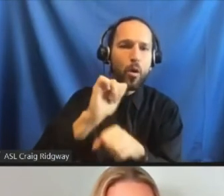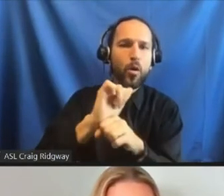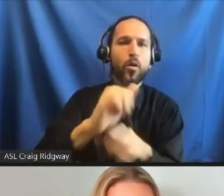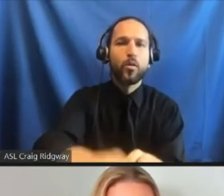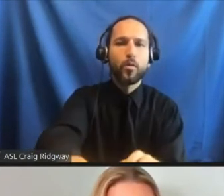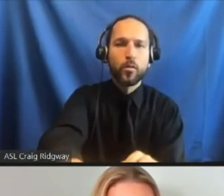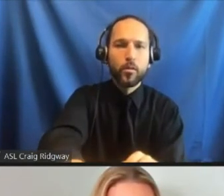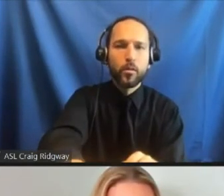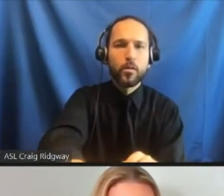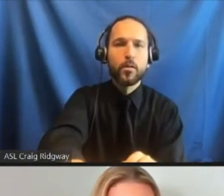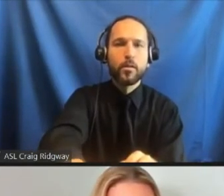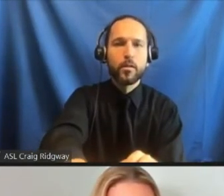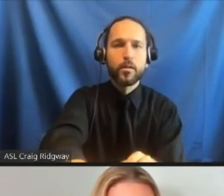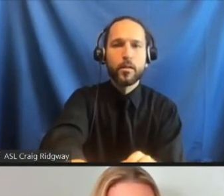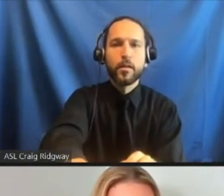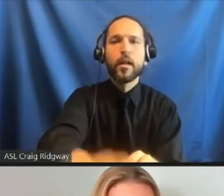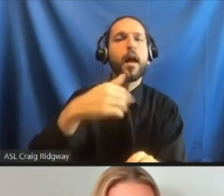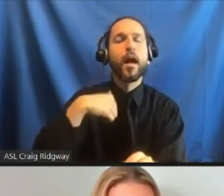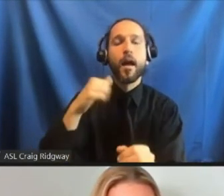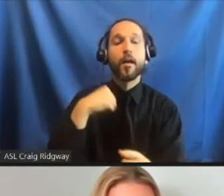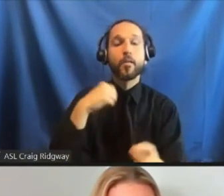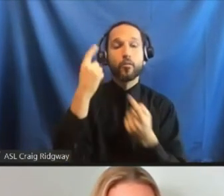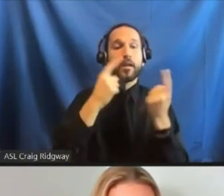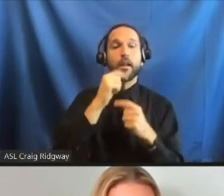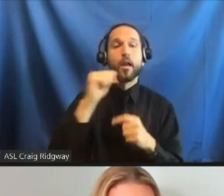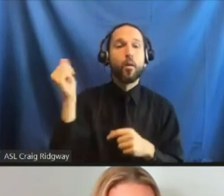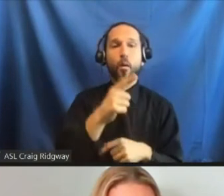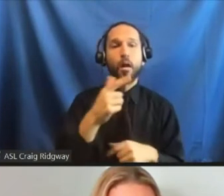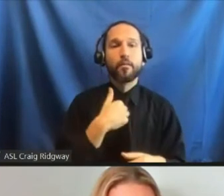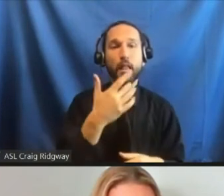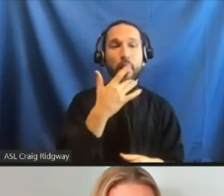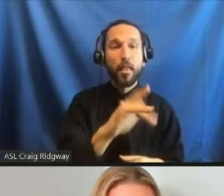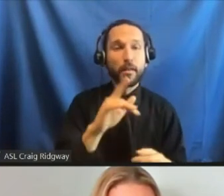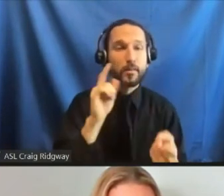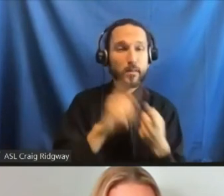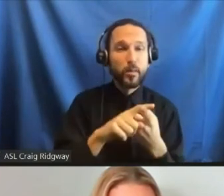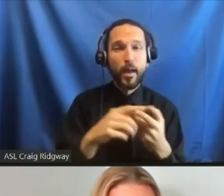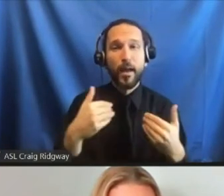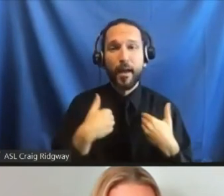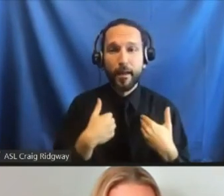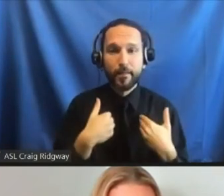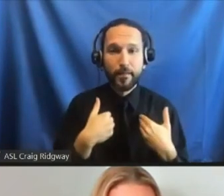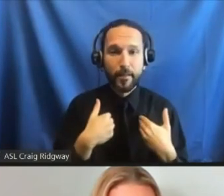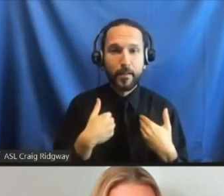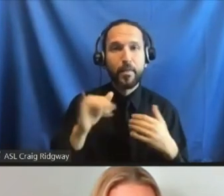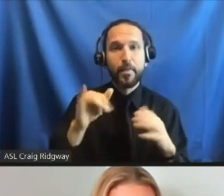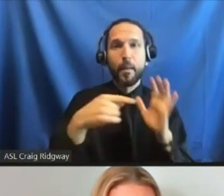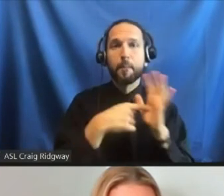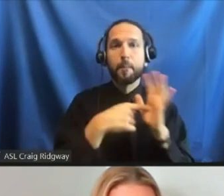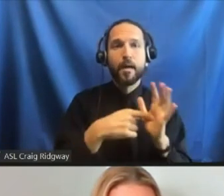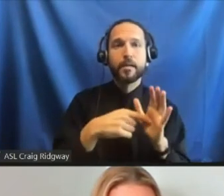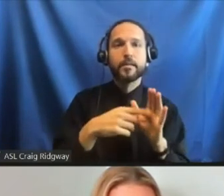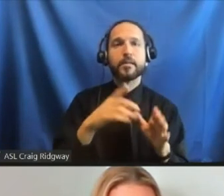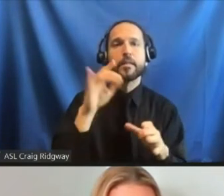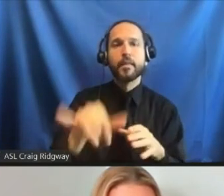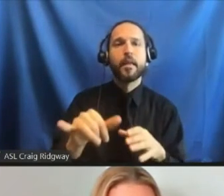know, I realized that not everyone has the luxury of having a model developed for them